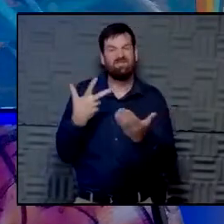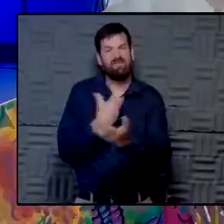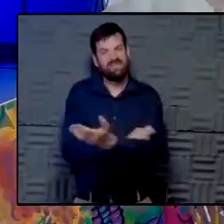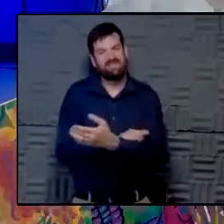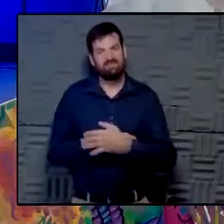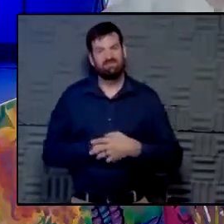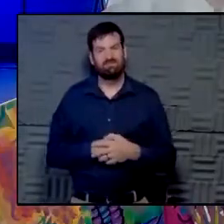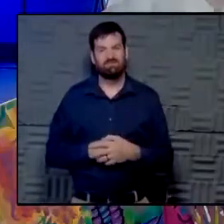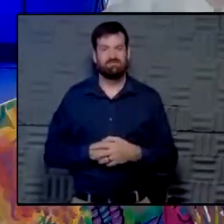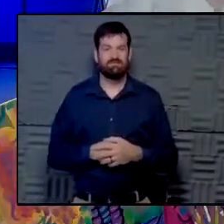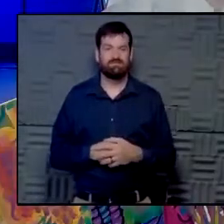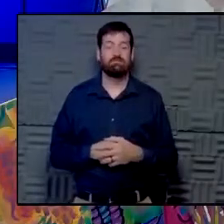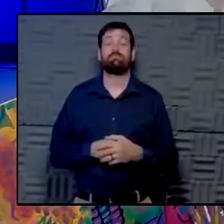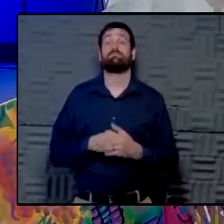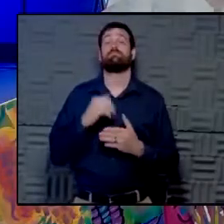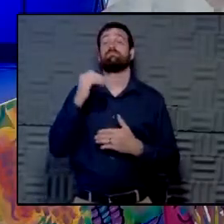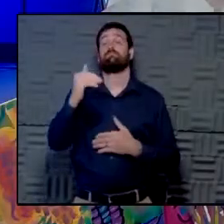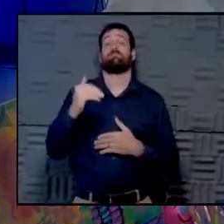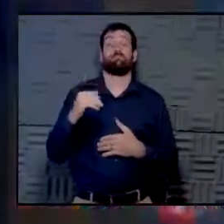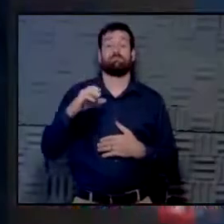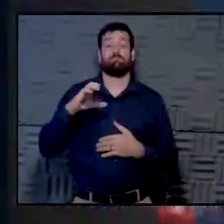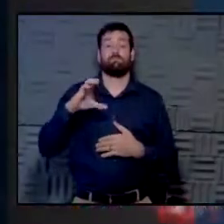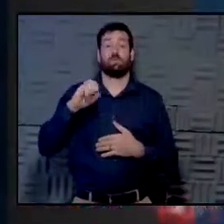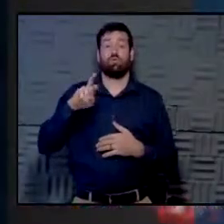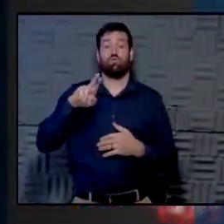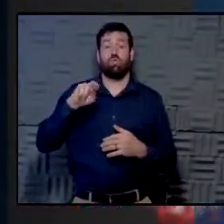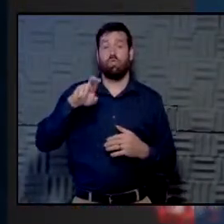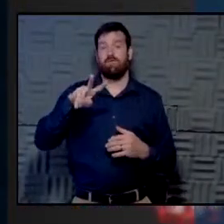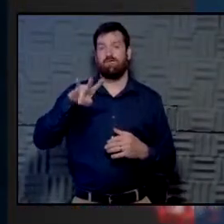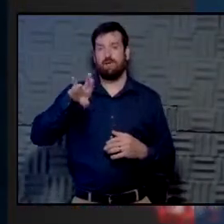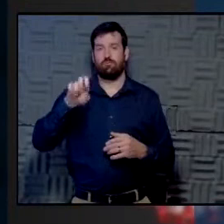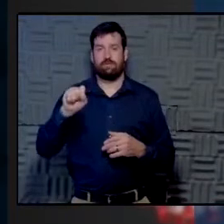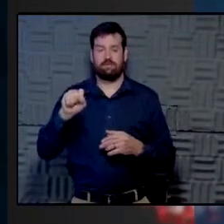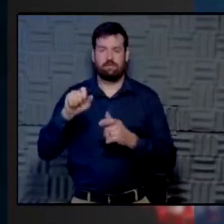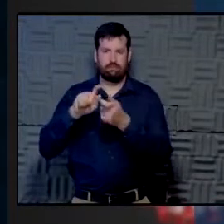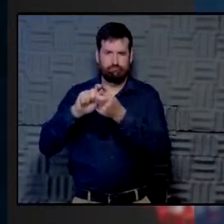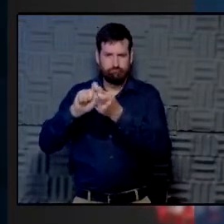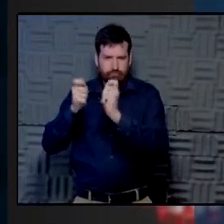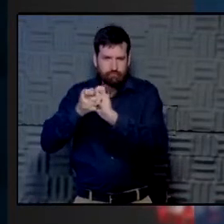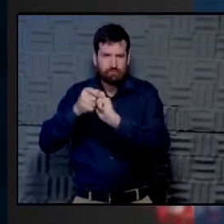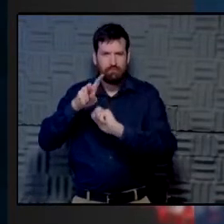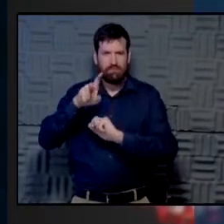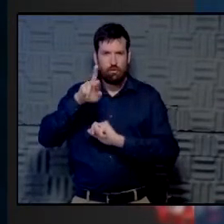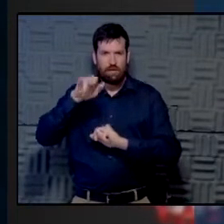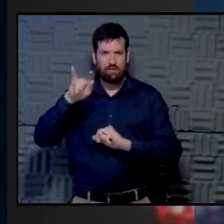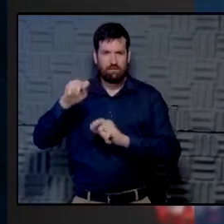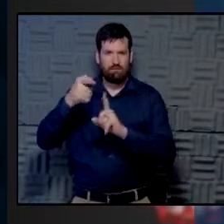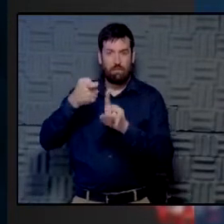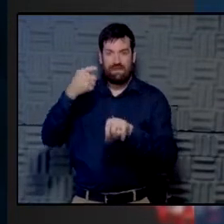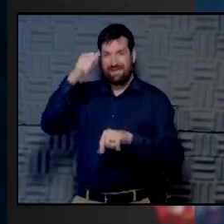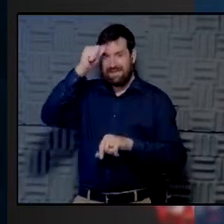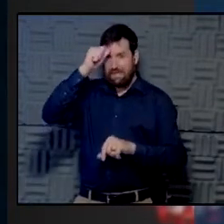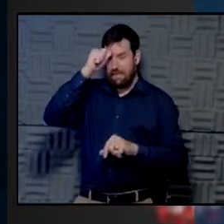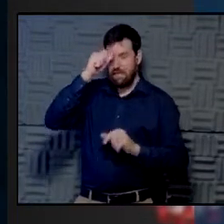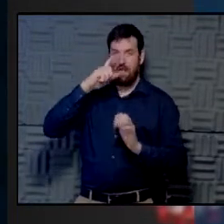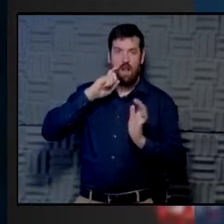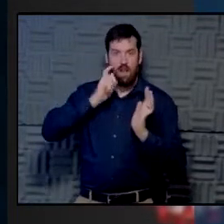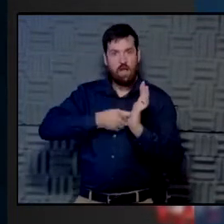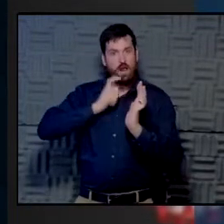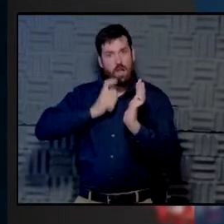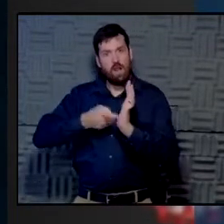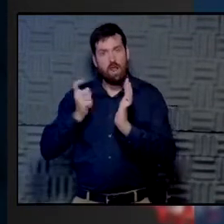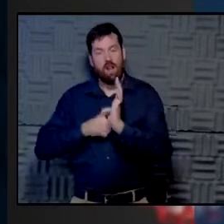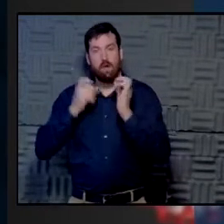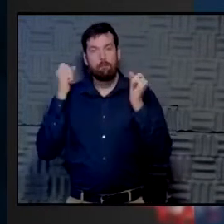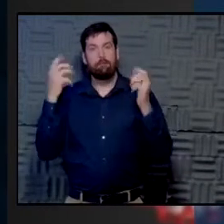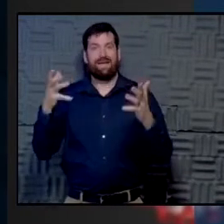vaccinated. Okay, next question. The coronavirus variant, first detected in India, has been identified in dozens of countries.